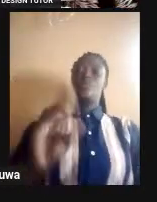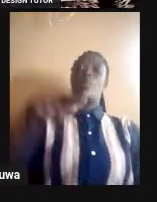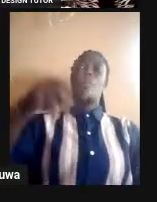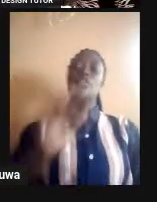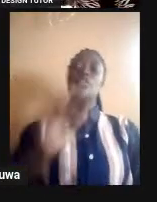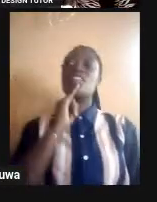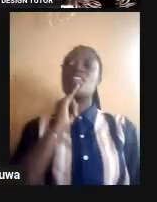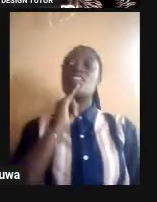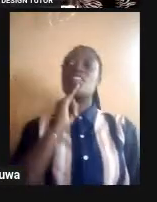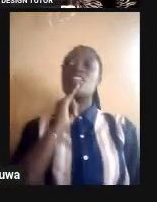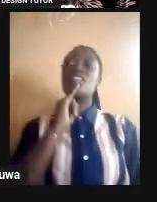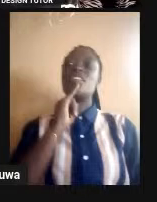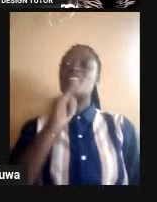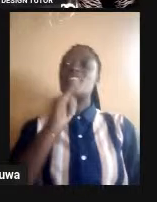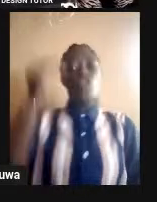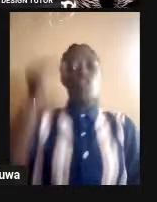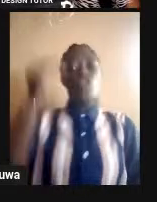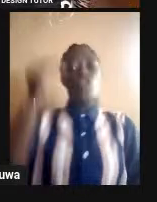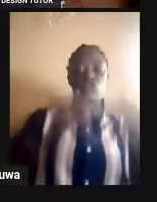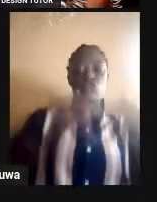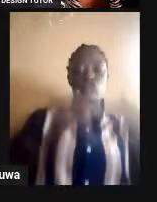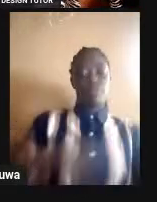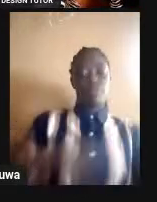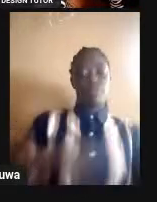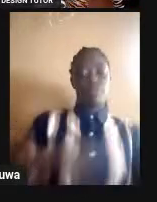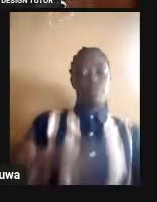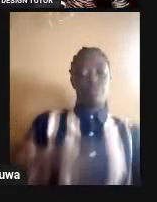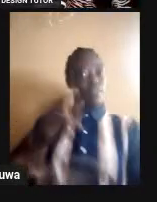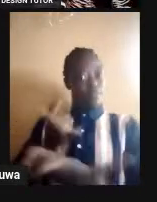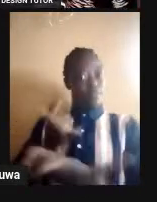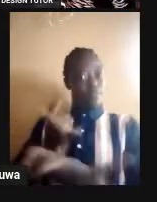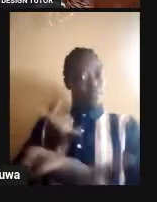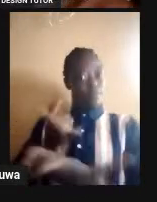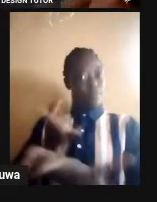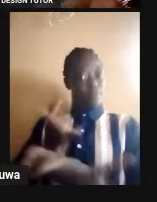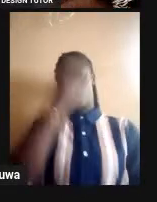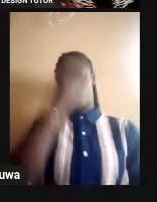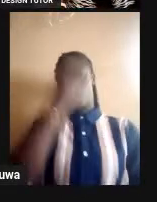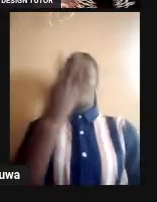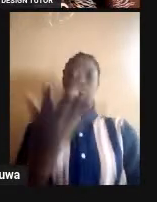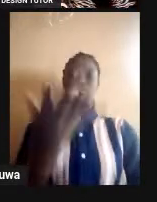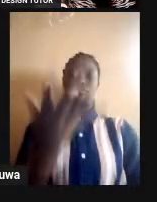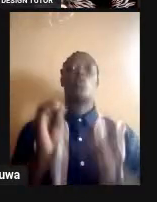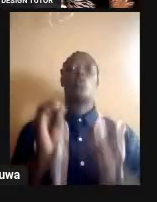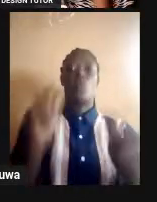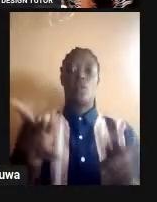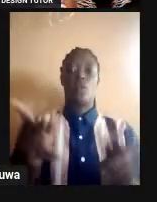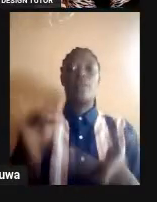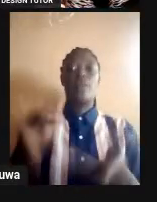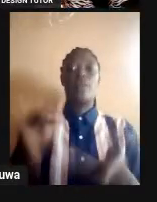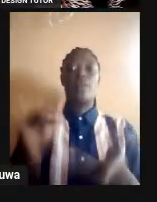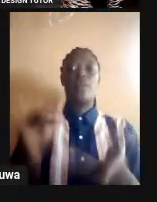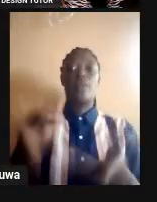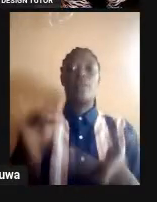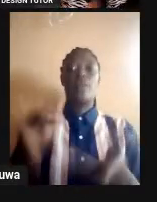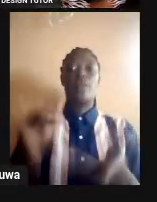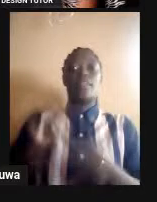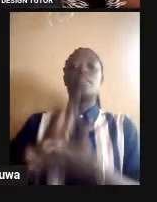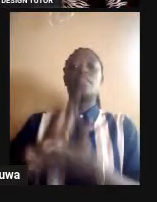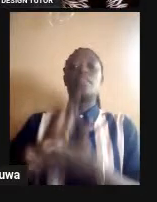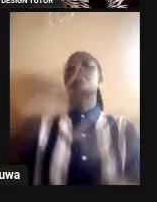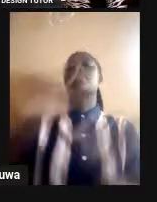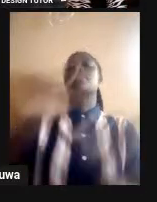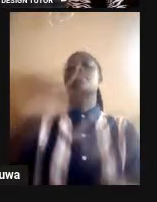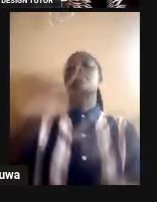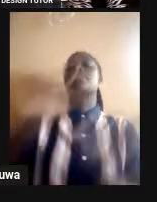look beautiful. Okay? Now that is size. We have big, we have small, we have tall, we have short. Those